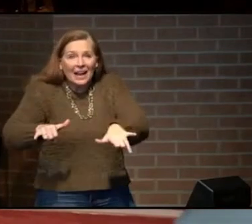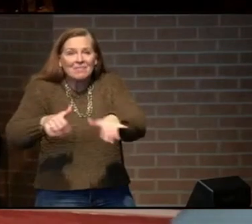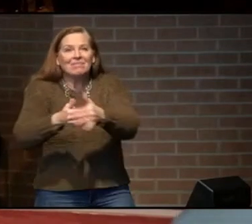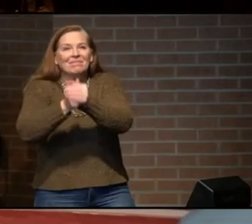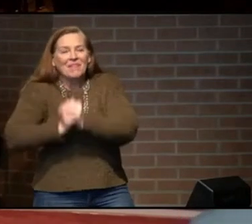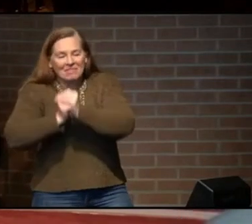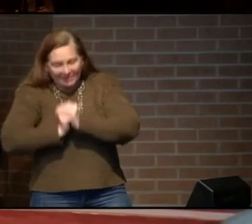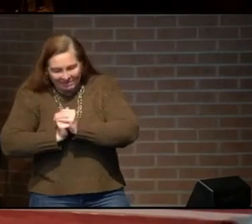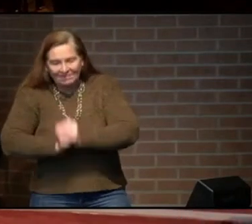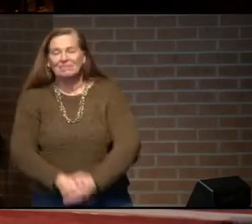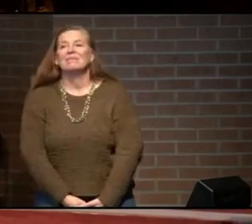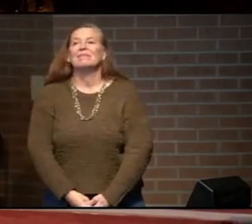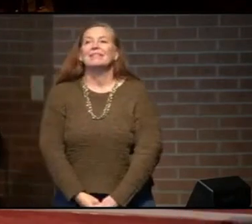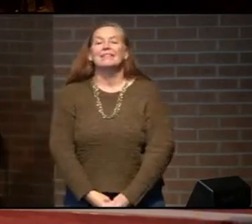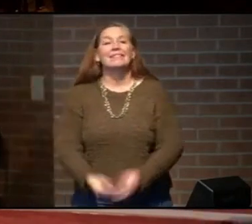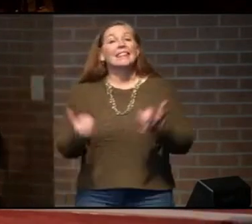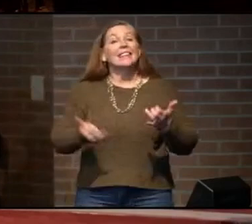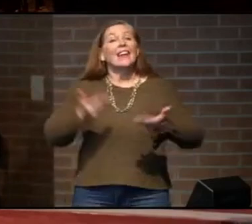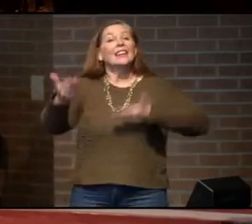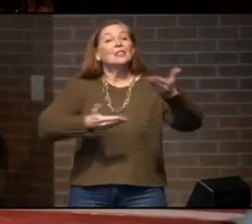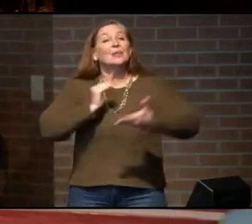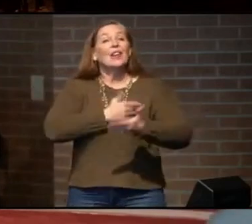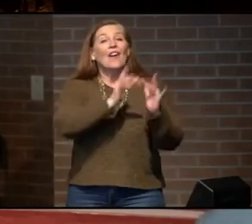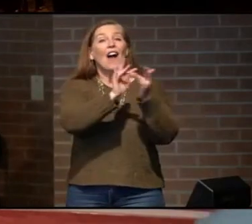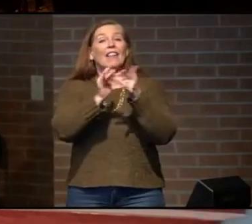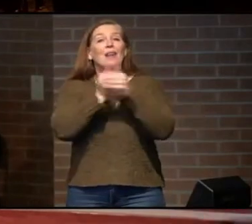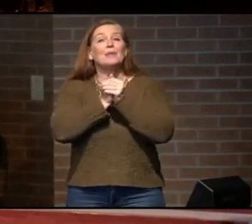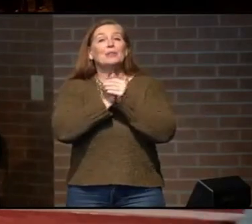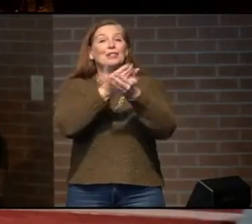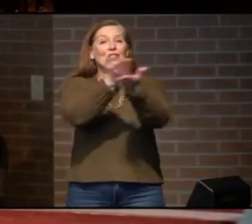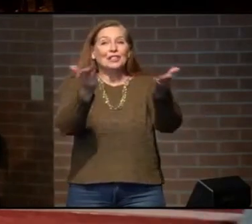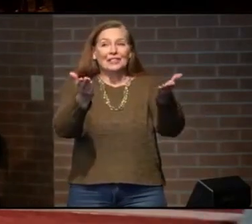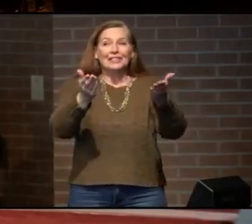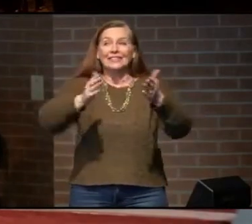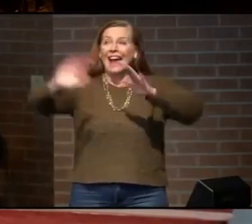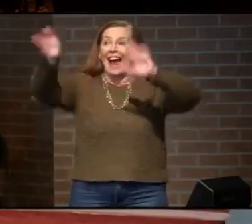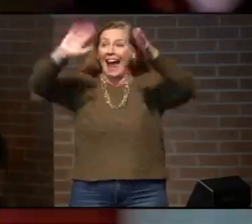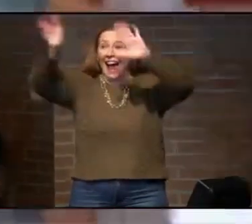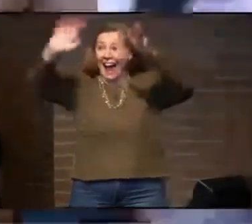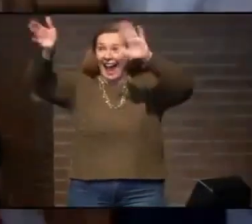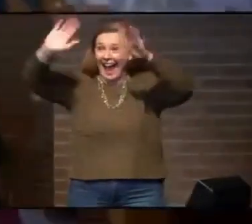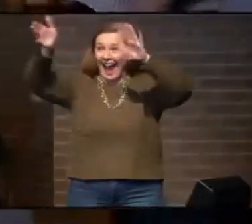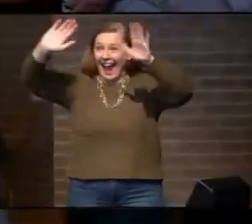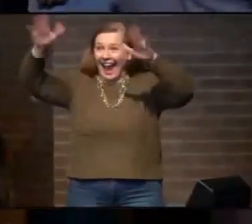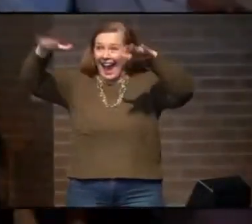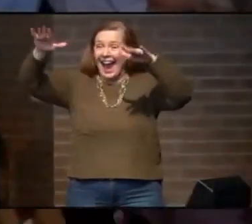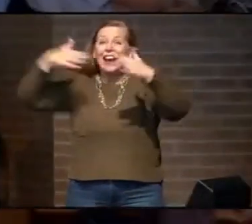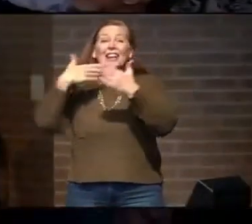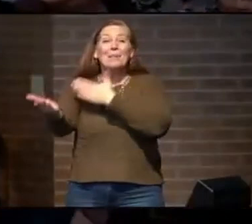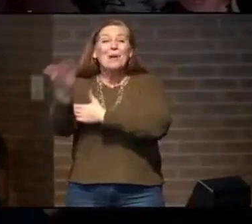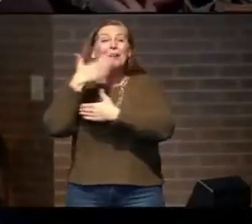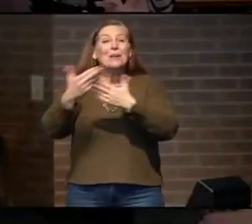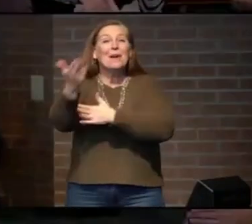ripple at a time. Amen. Now let us greet our online worshipers. I invite you to turn to the camera. In the back, good morning to